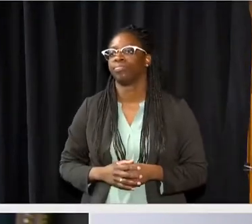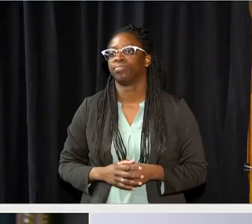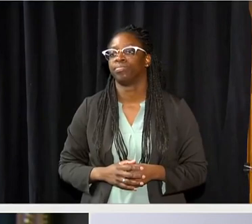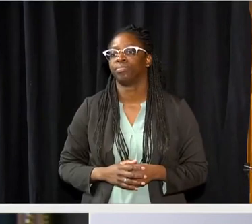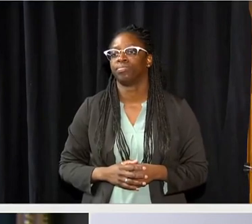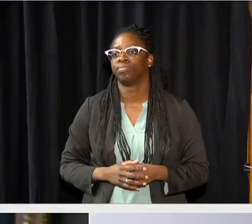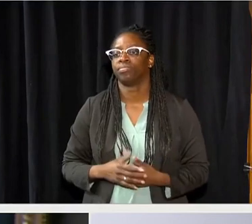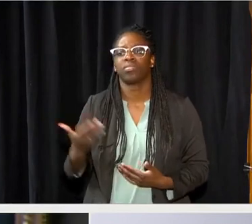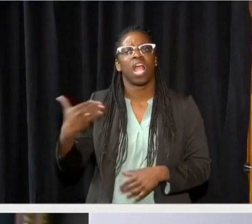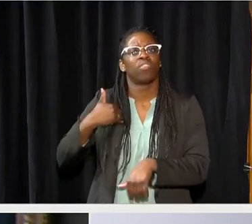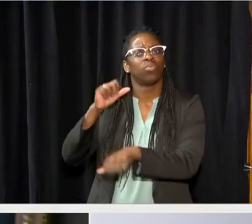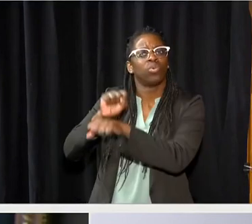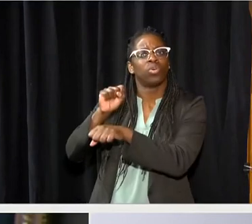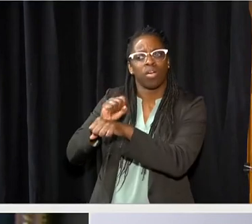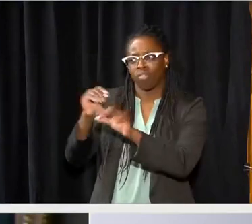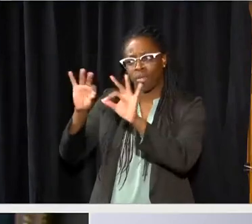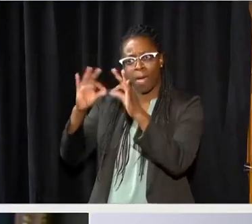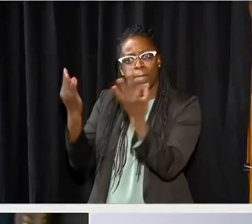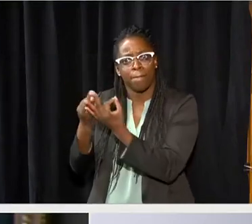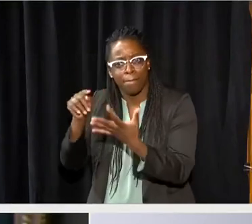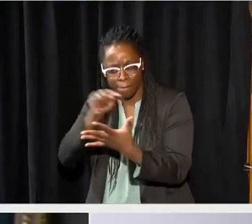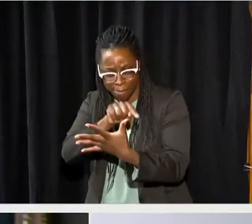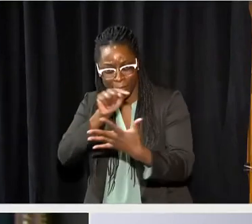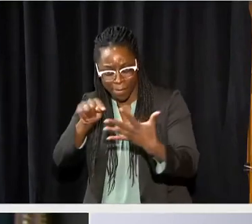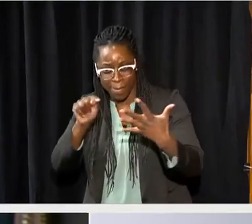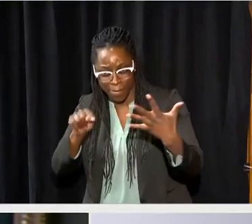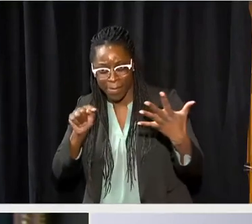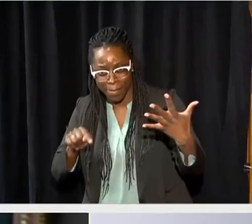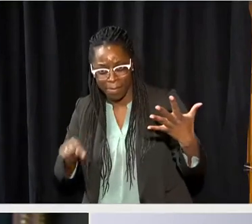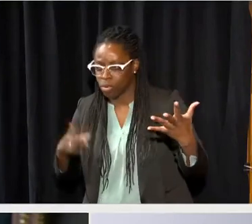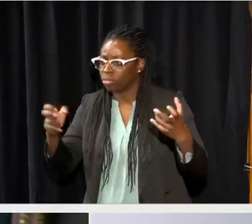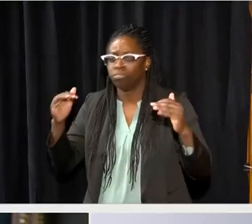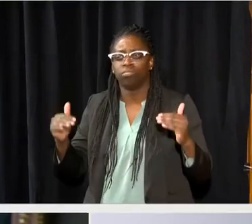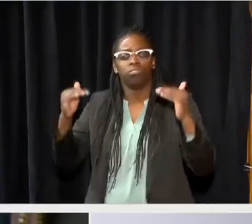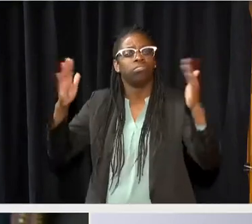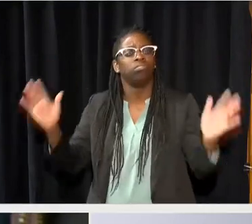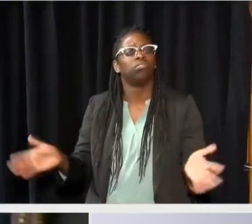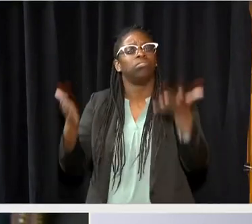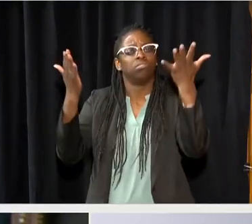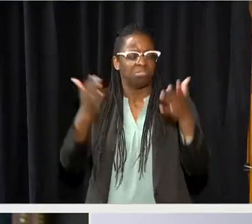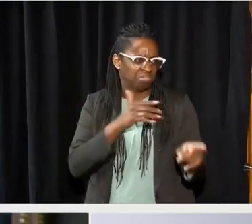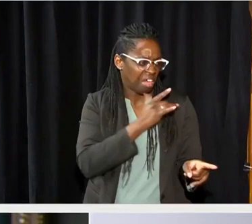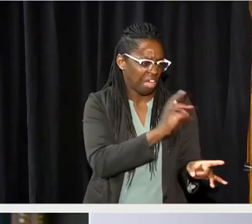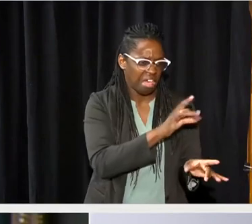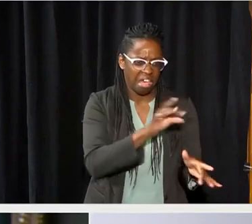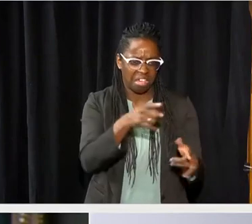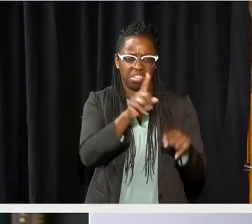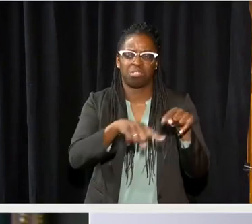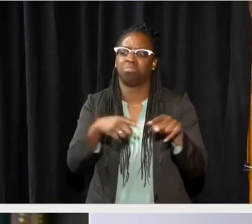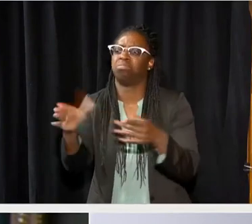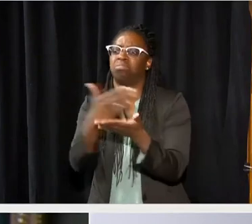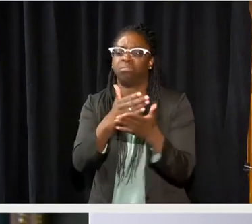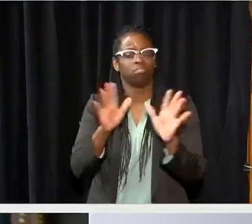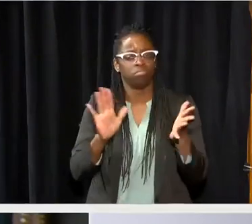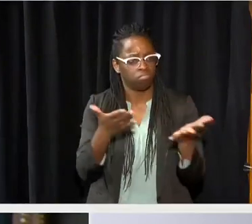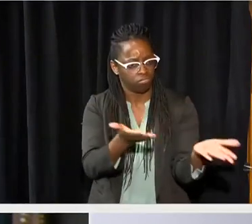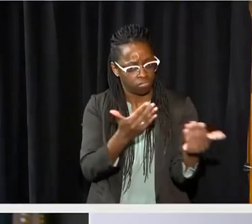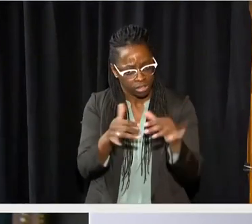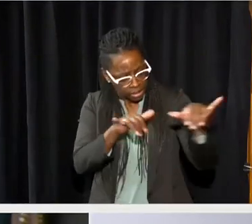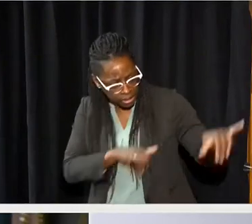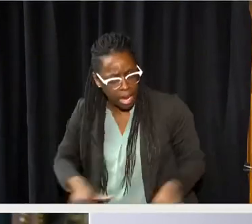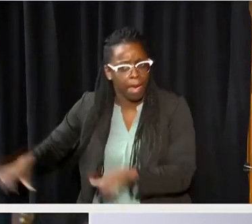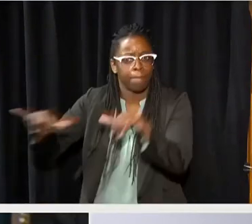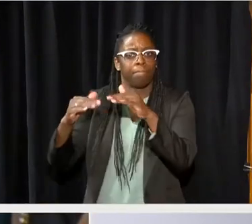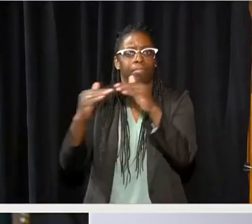Work and Family Mobility Act so that all residents, regardless of immigration status, can drive safely and